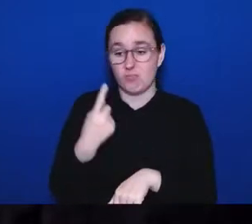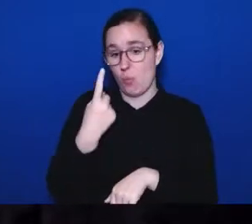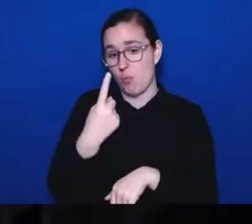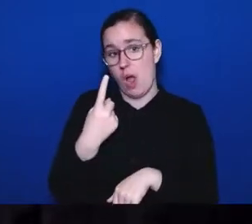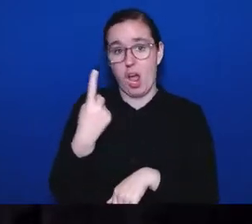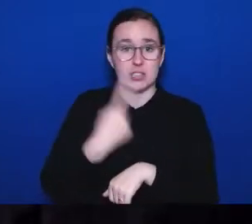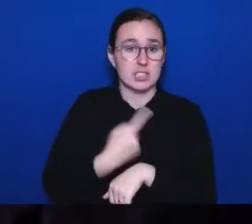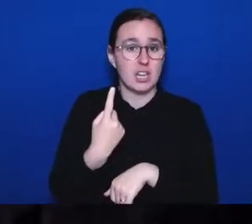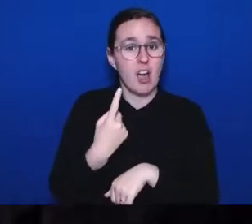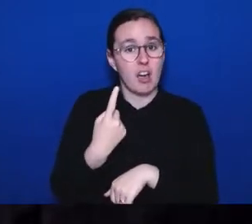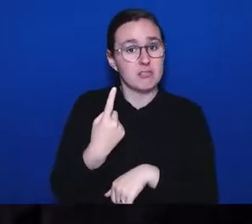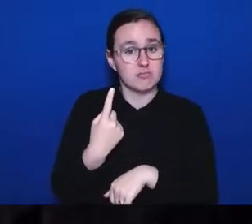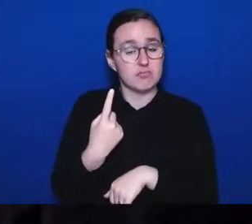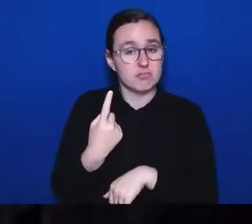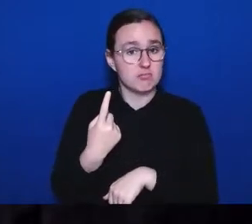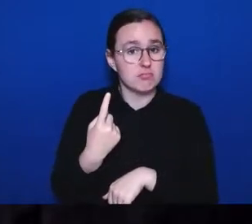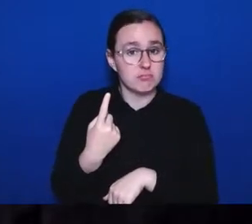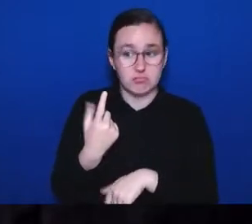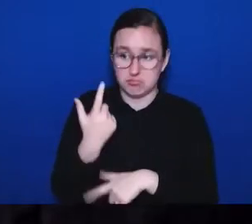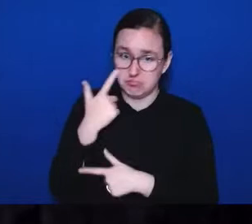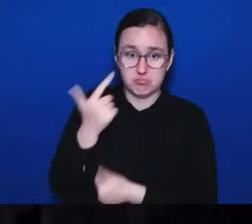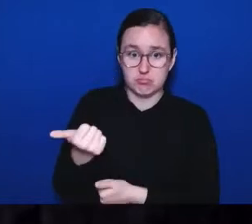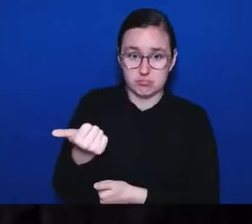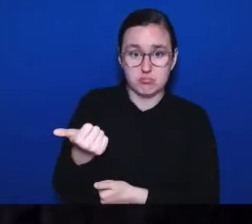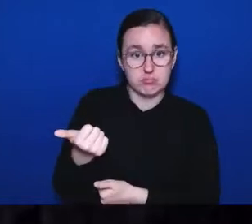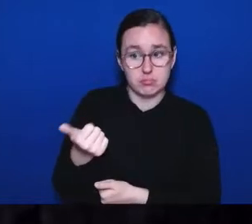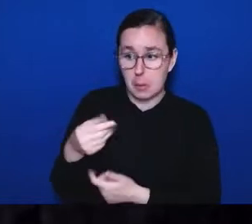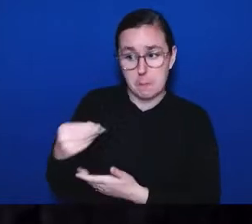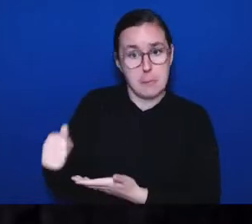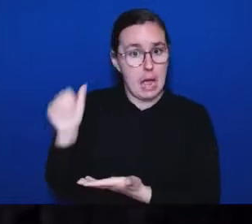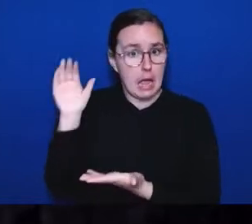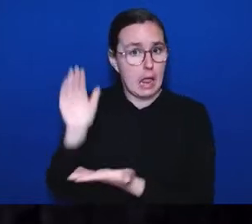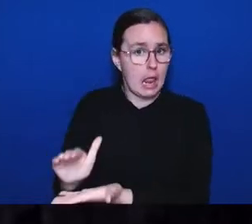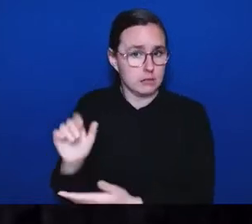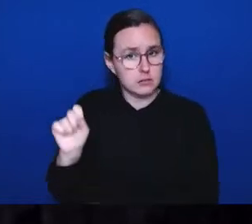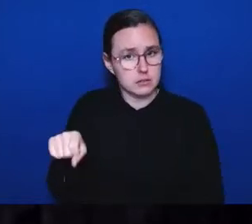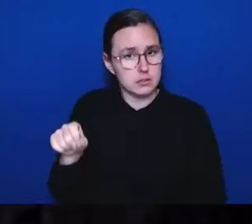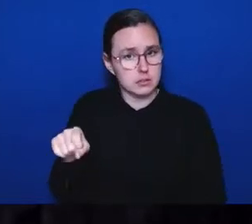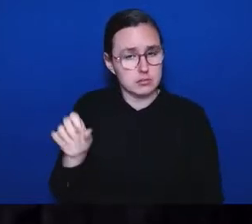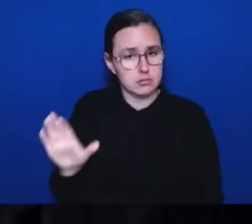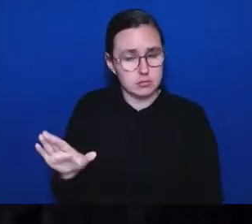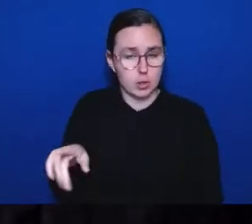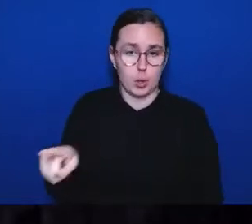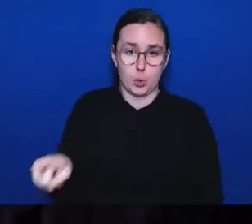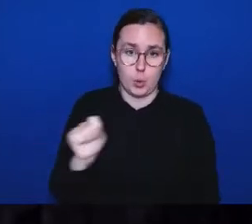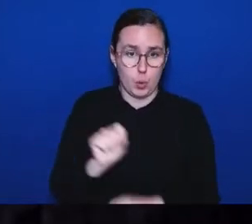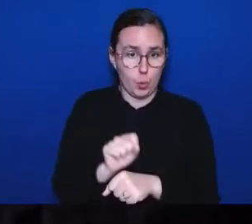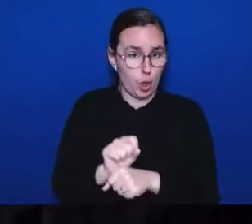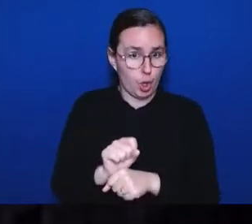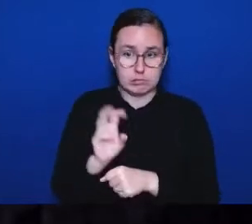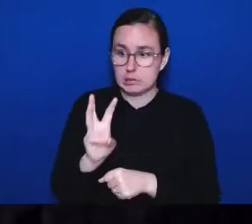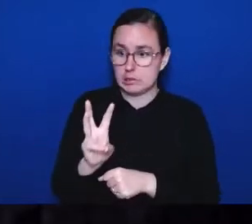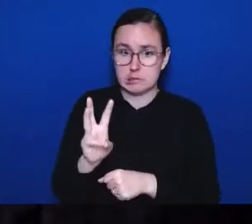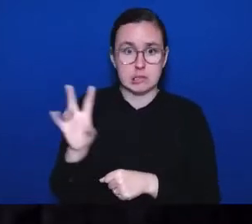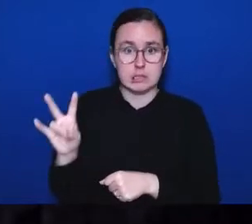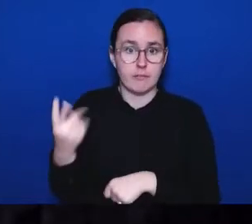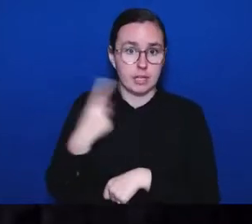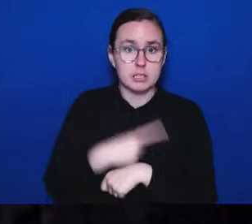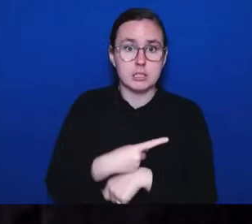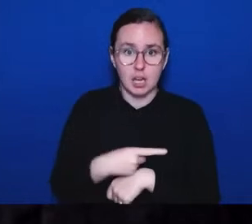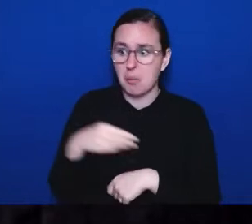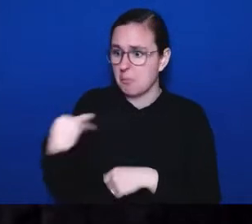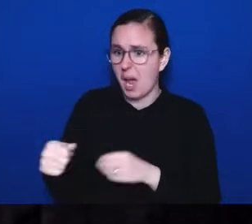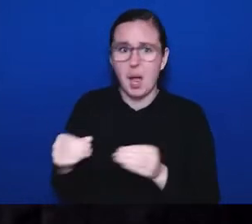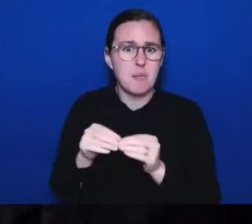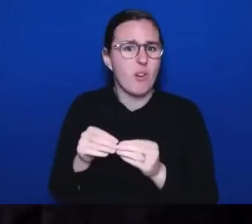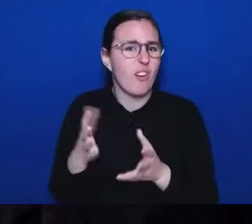work more in the system and provide more care, that we don't want to limit that, because that's care for patients. We want